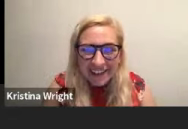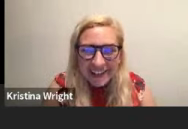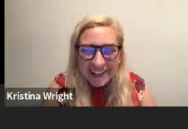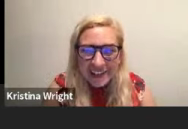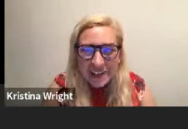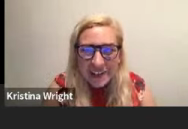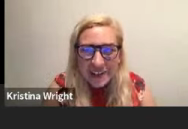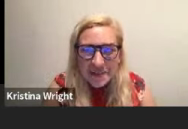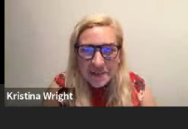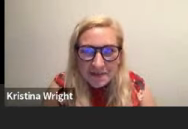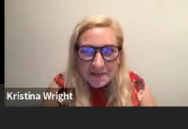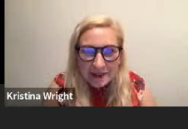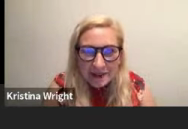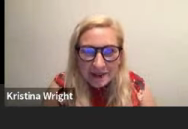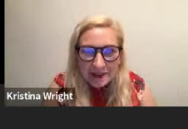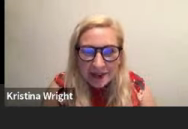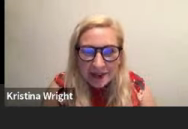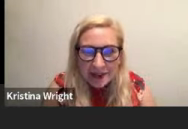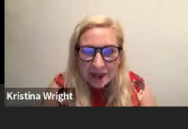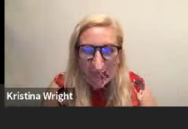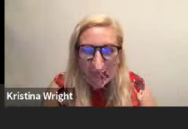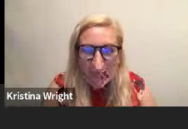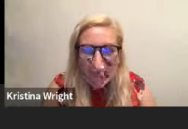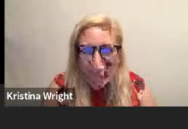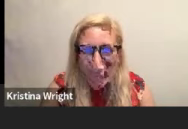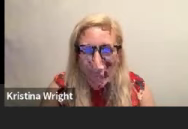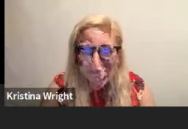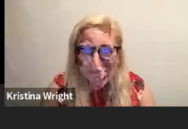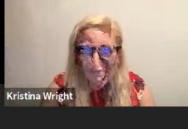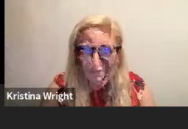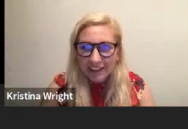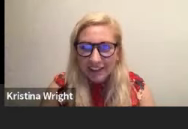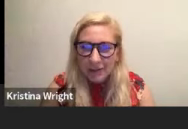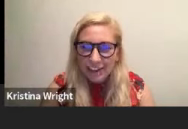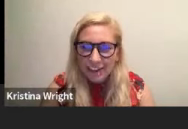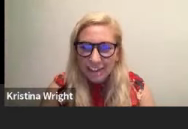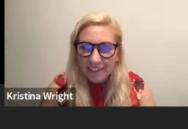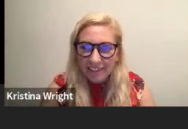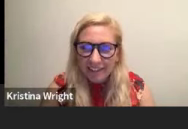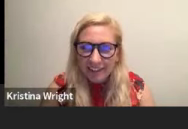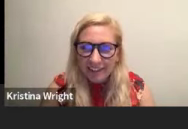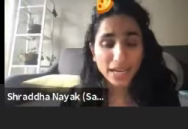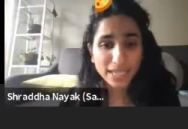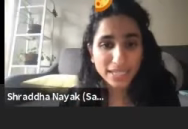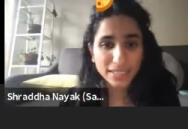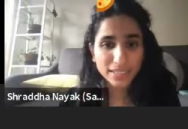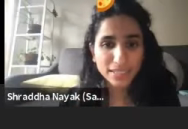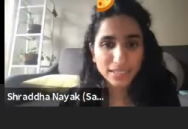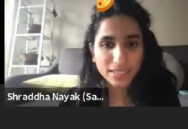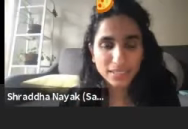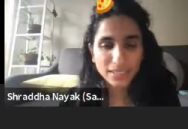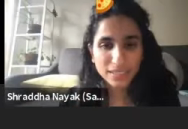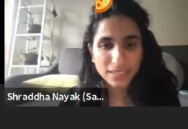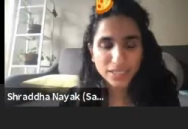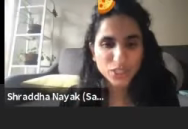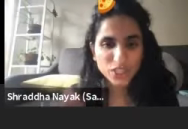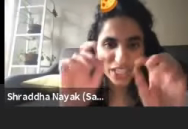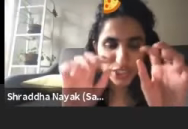All right. So we do have some questions for you. Can you hear me still? Yeah, I can.